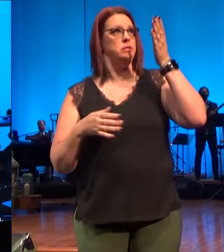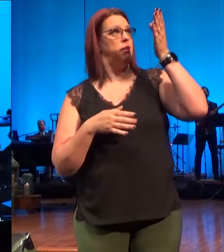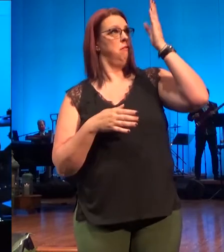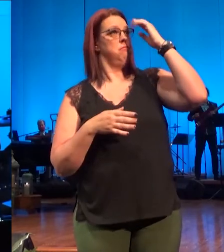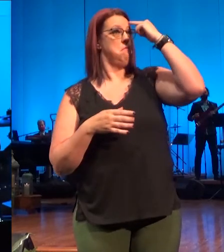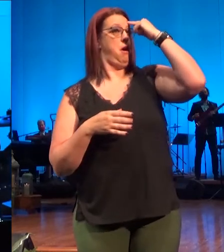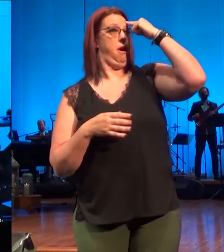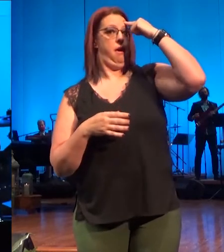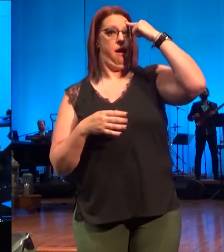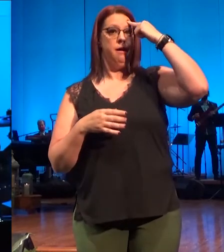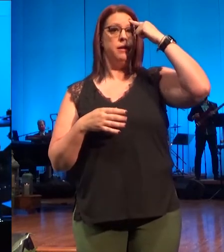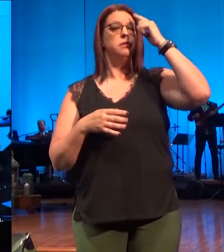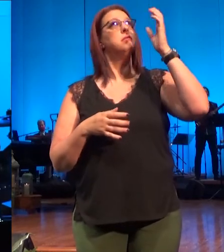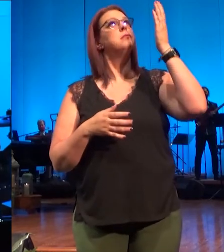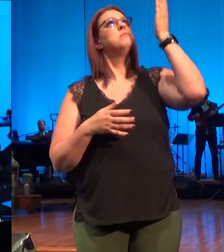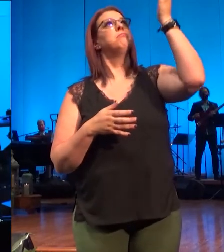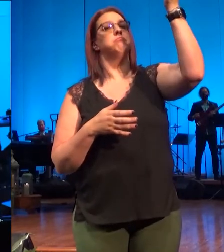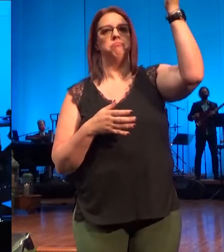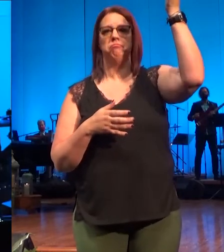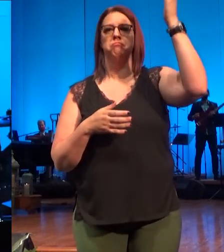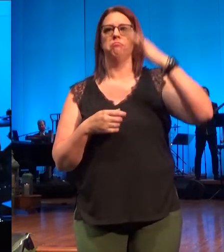Spirit.